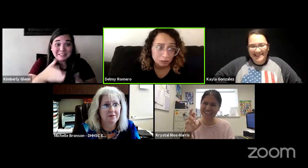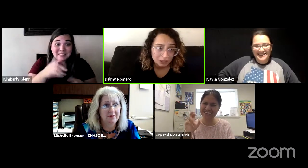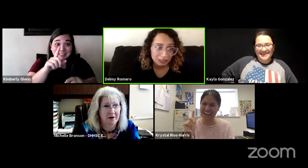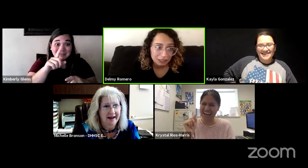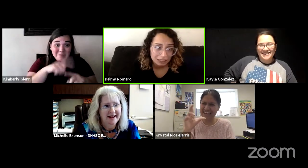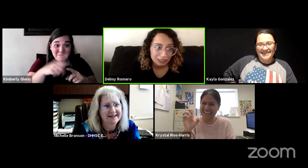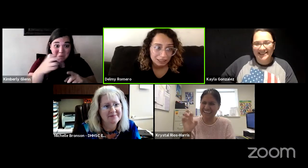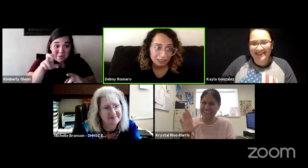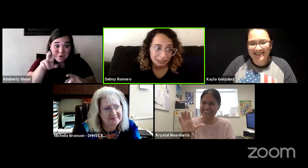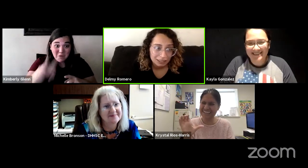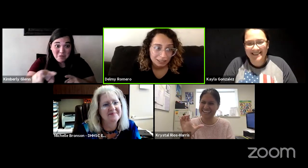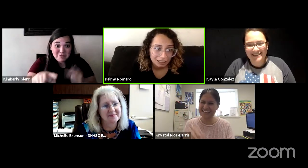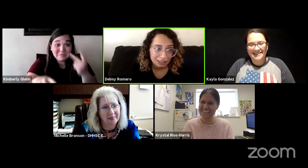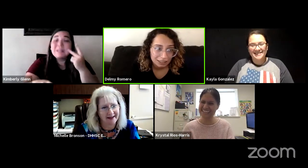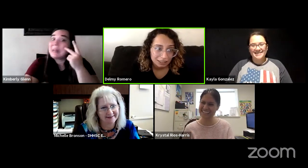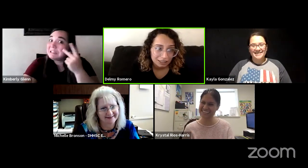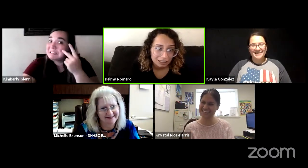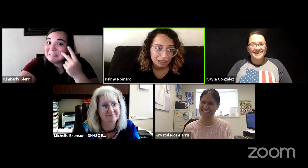Luke.